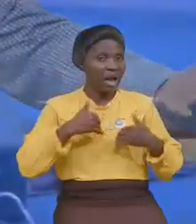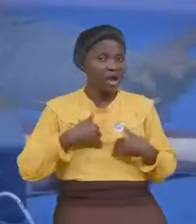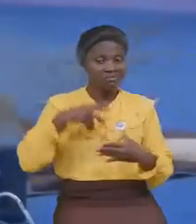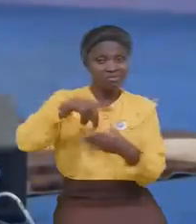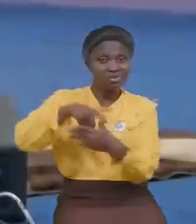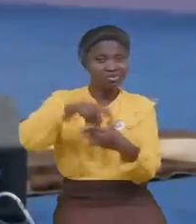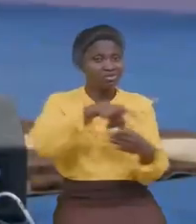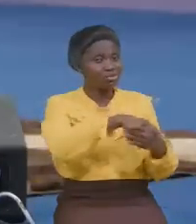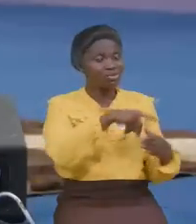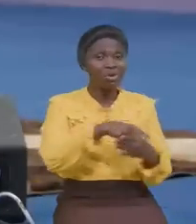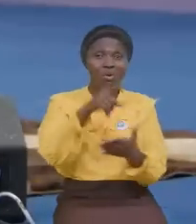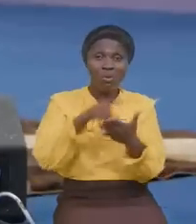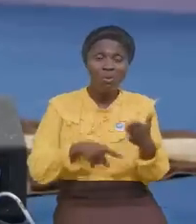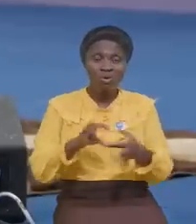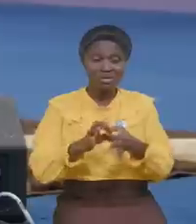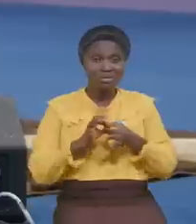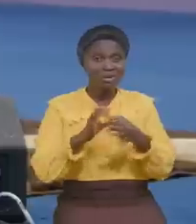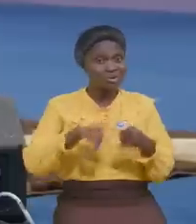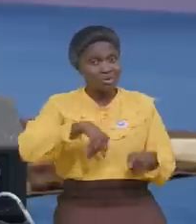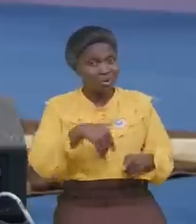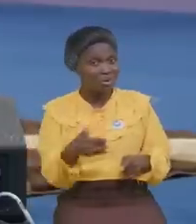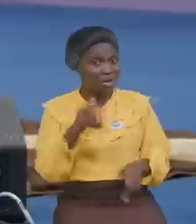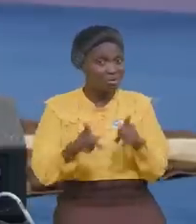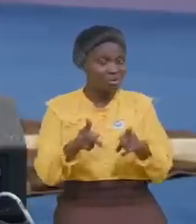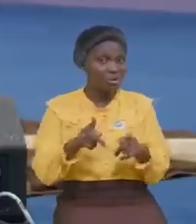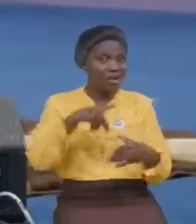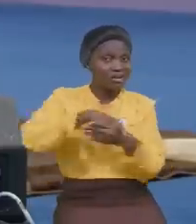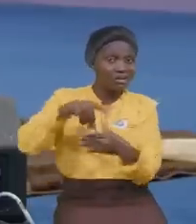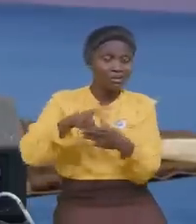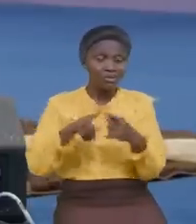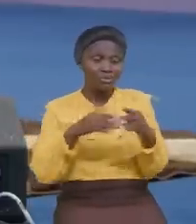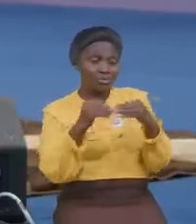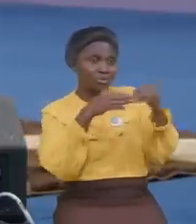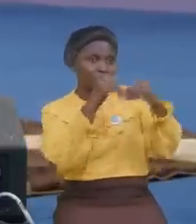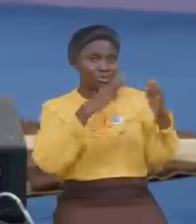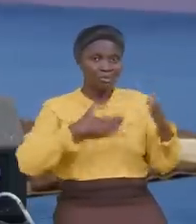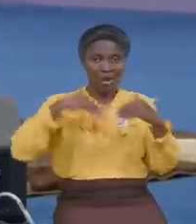to others to build my empire.